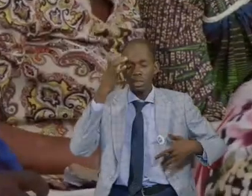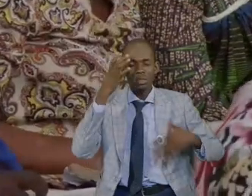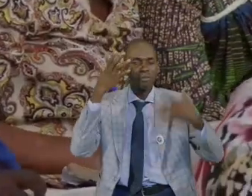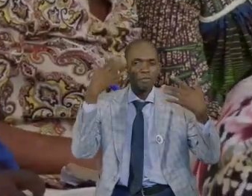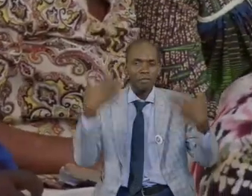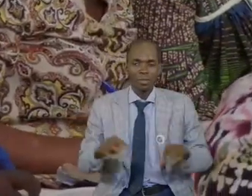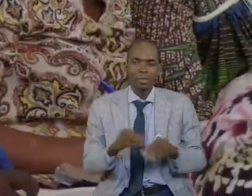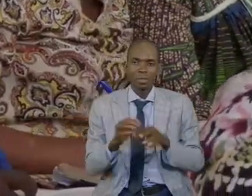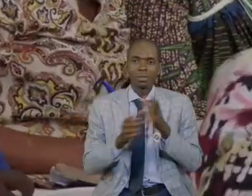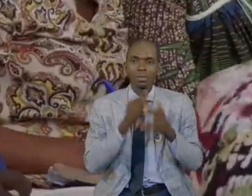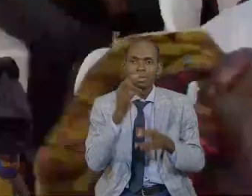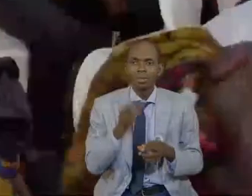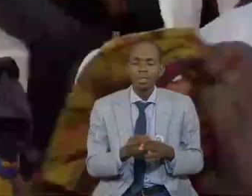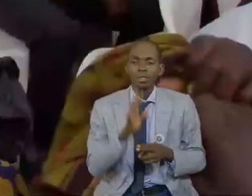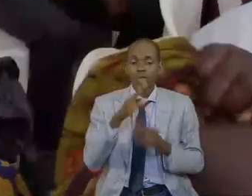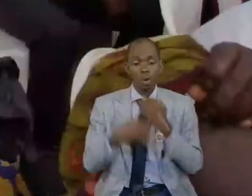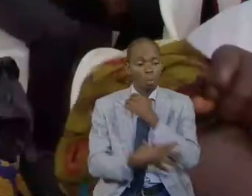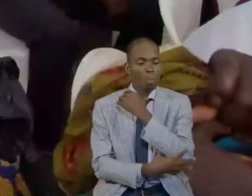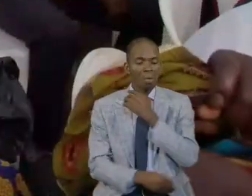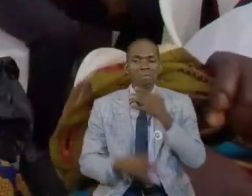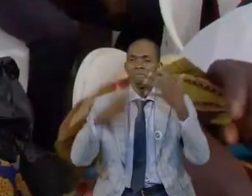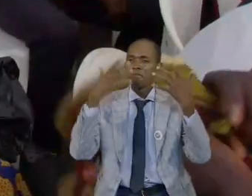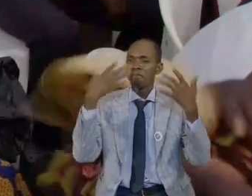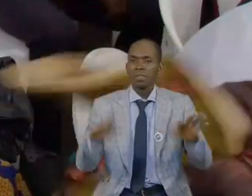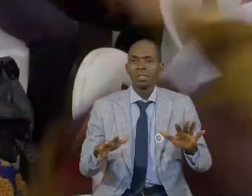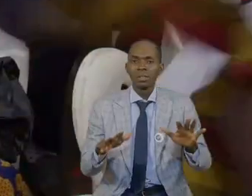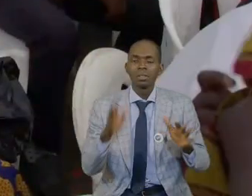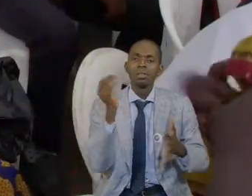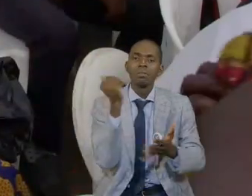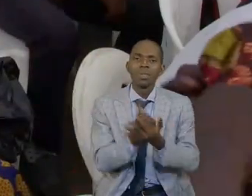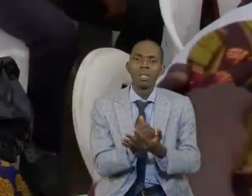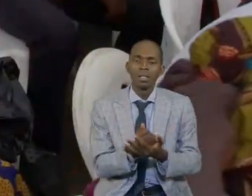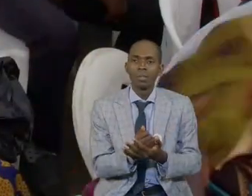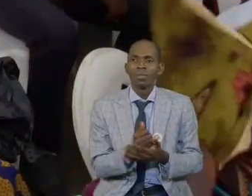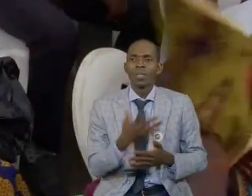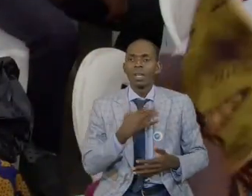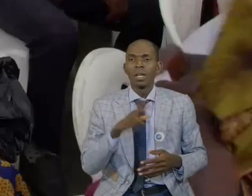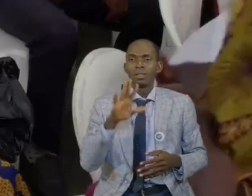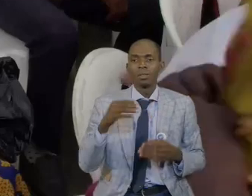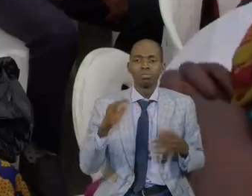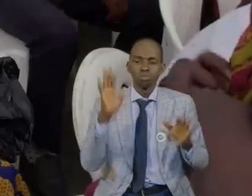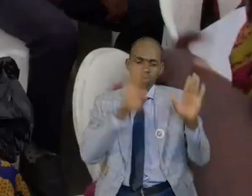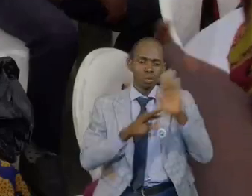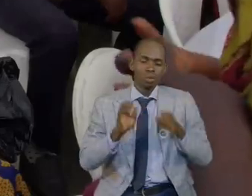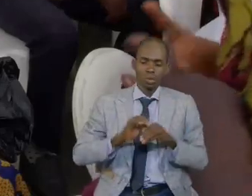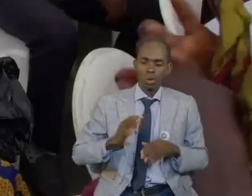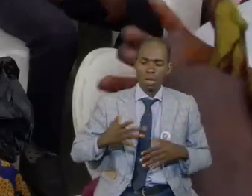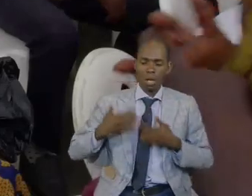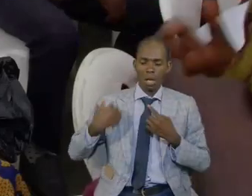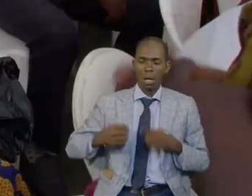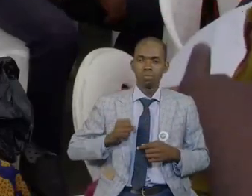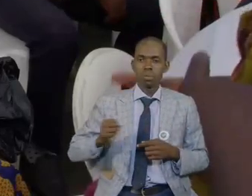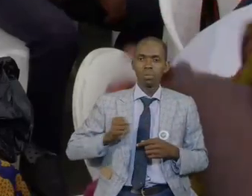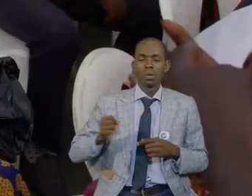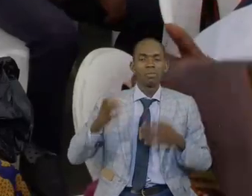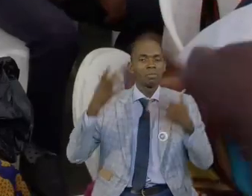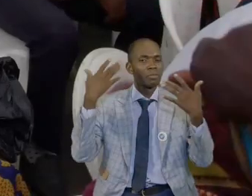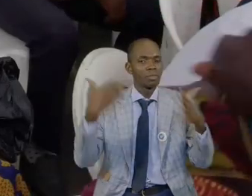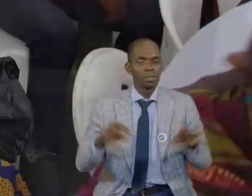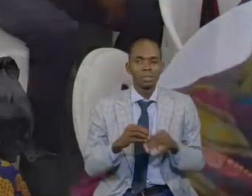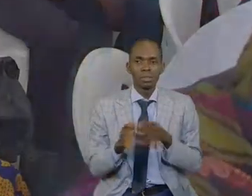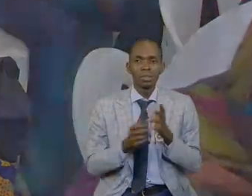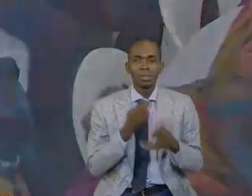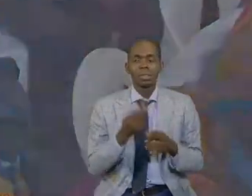Your poverty finished. And your palpitation of heart finished. And the recklessness of